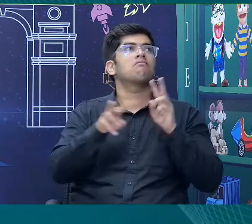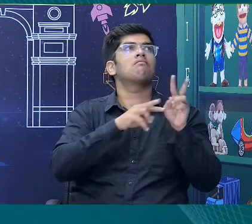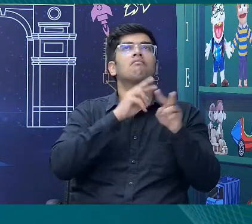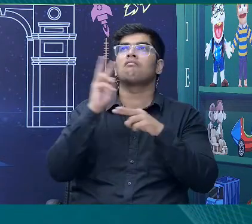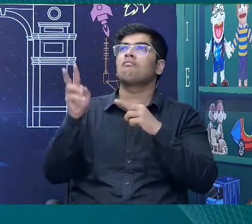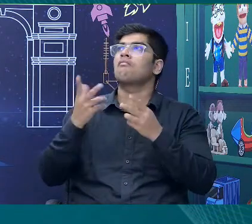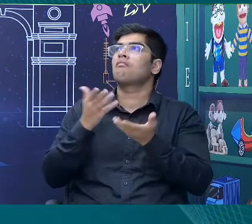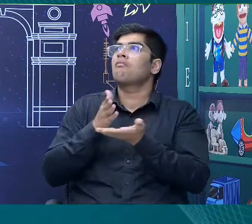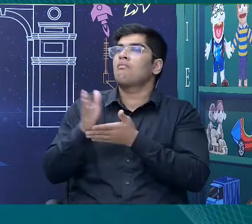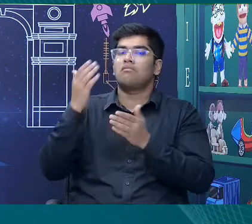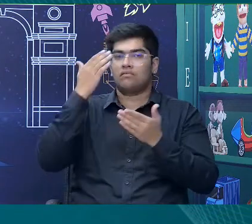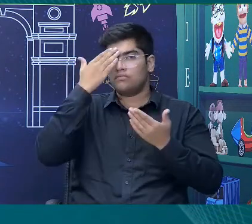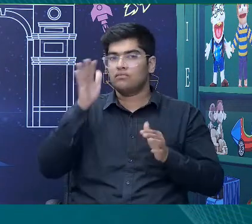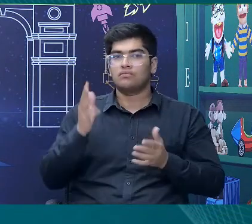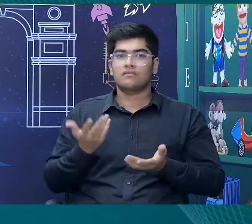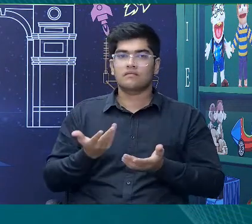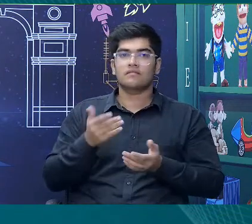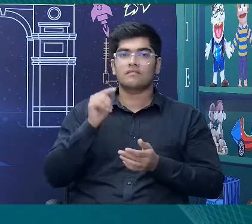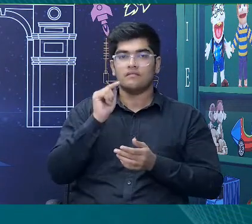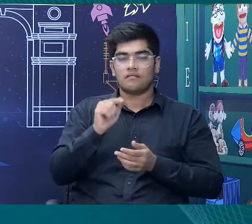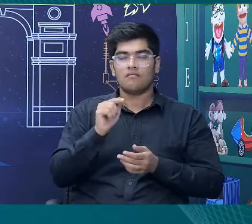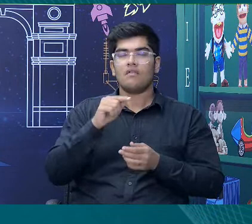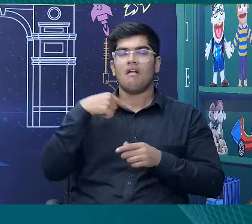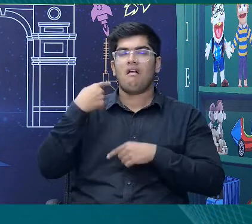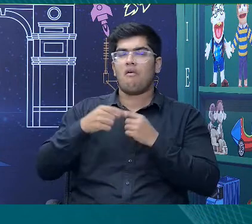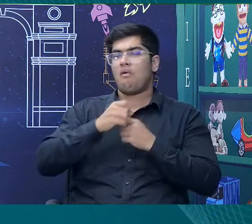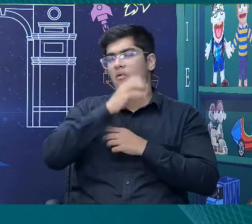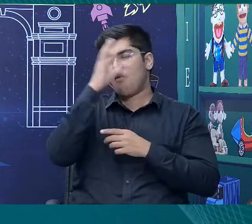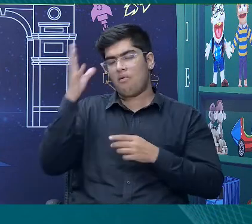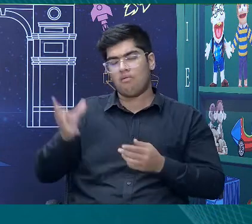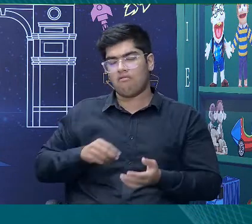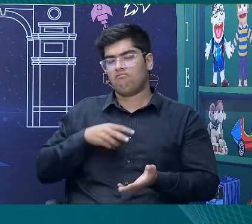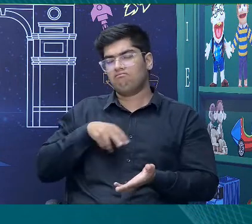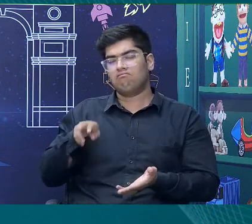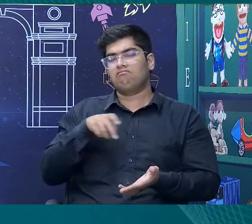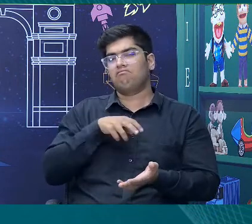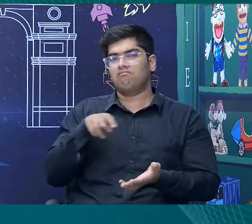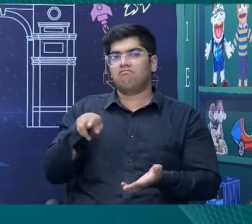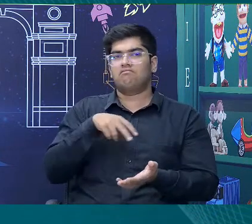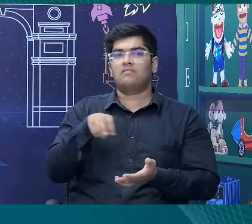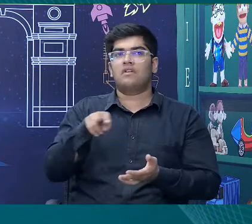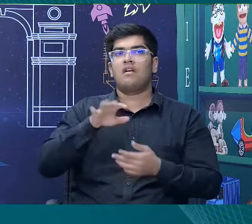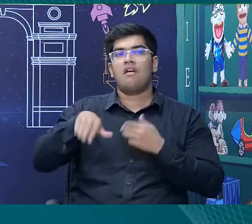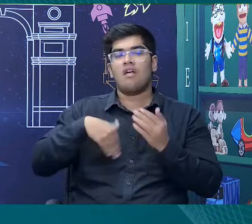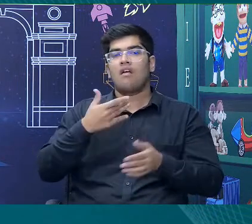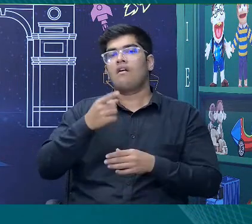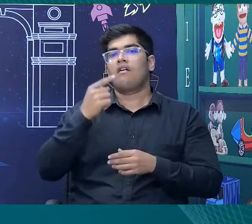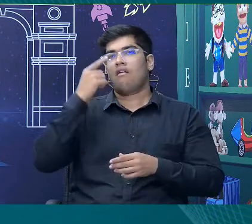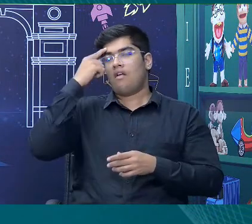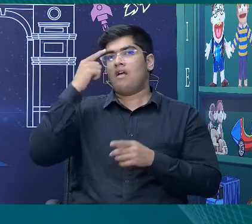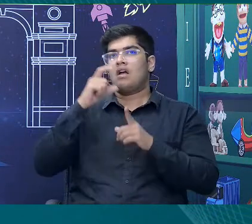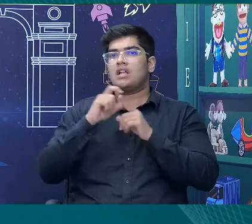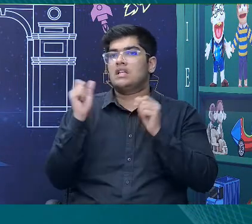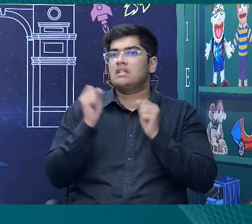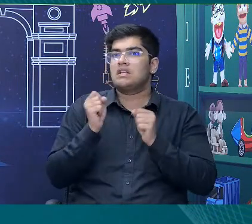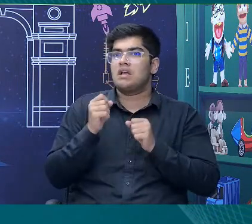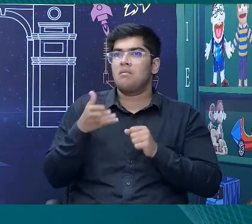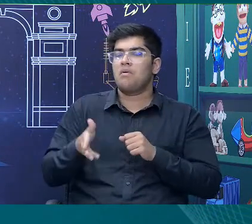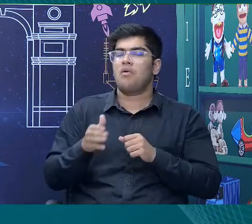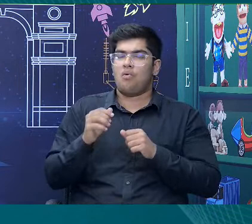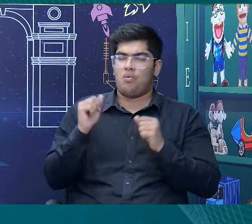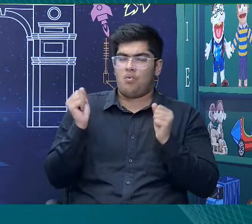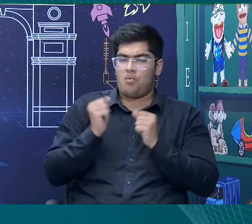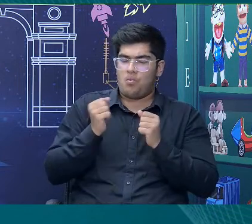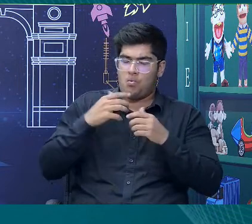on and on the entire day, and towards the evening, he realizes it's a December evening, so it's cold and it's